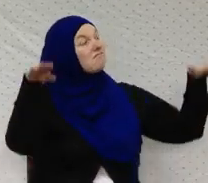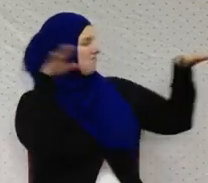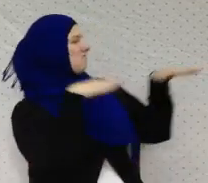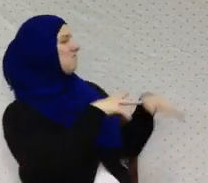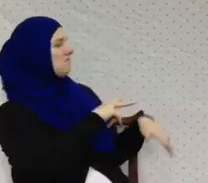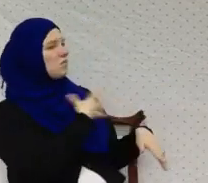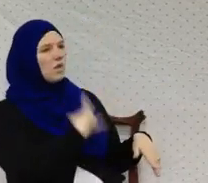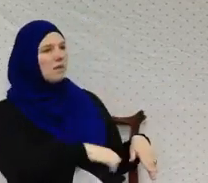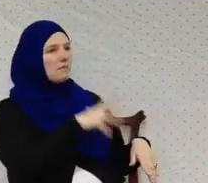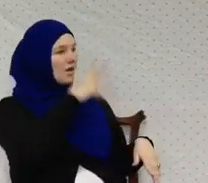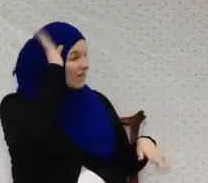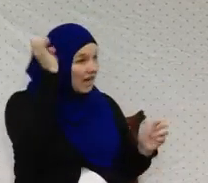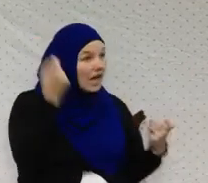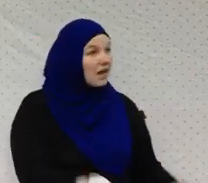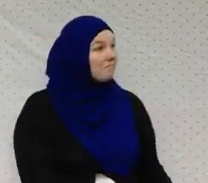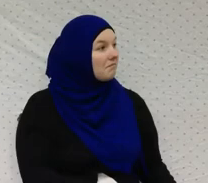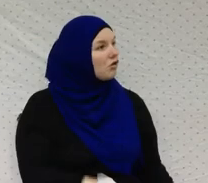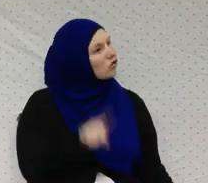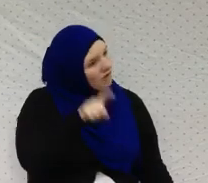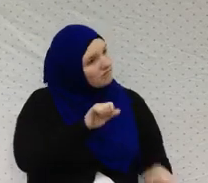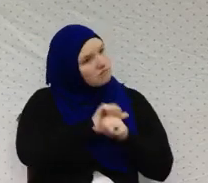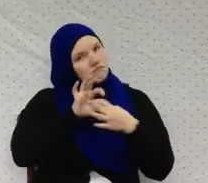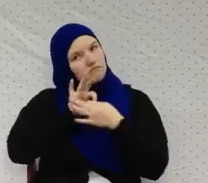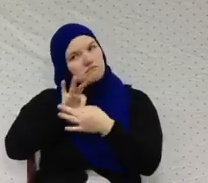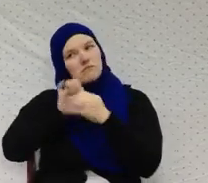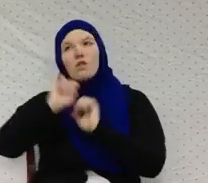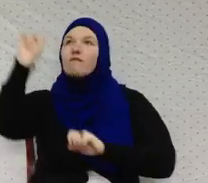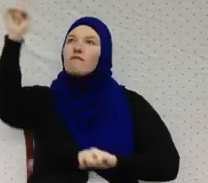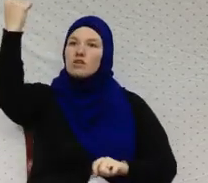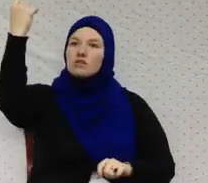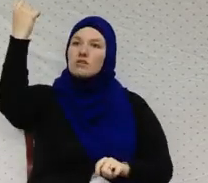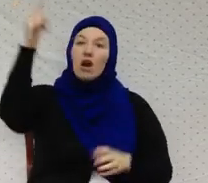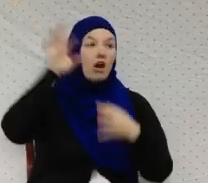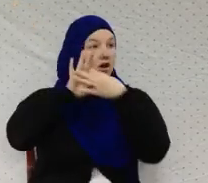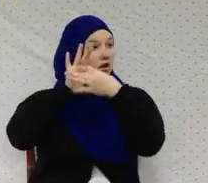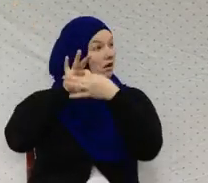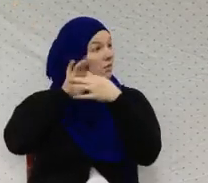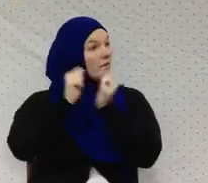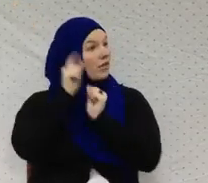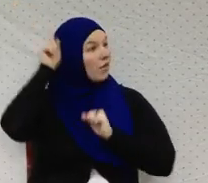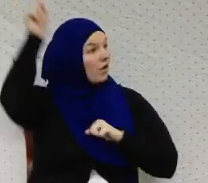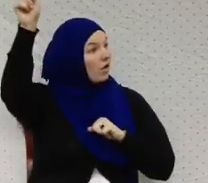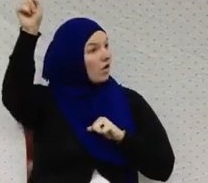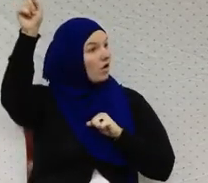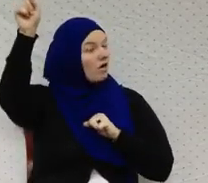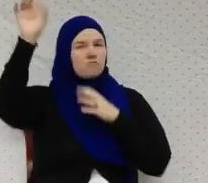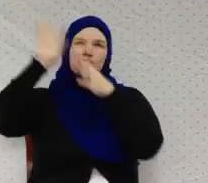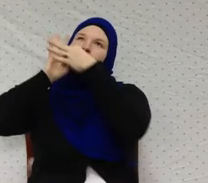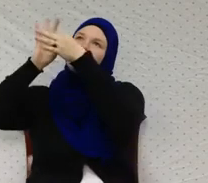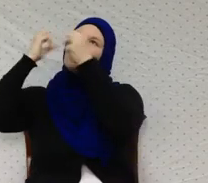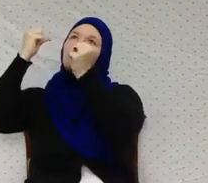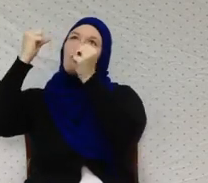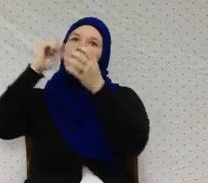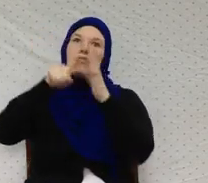could also turn against you. So you have to work with Allah. Let your relationship with Allah